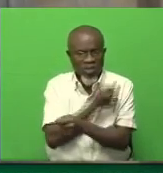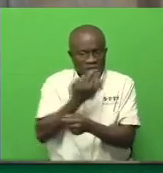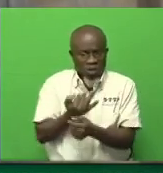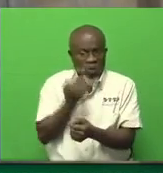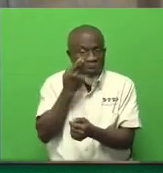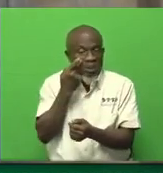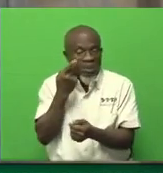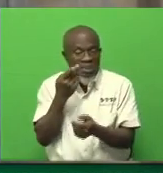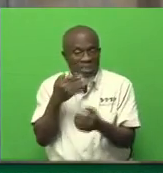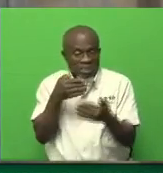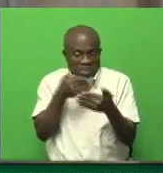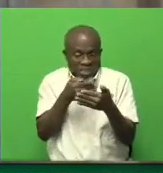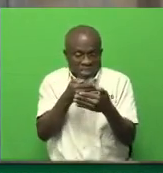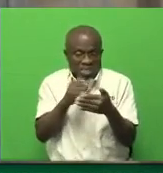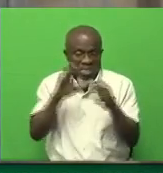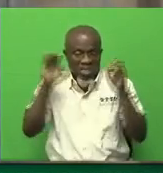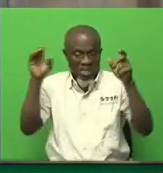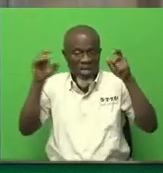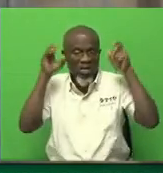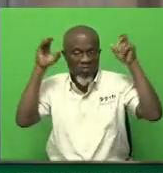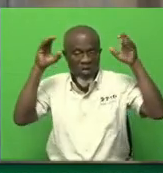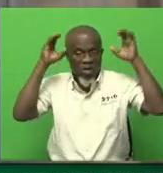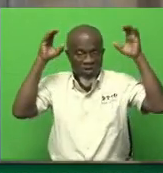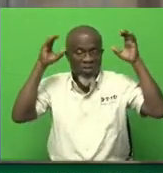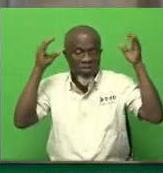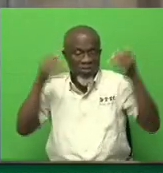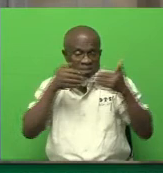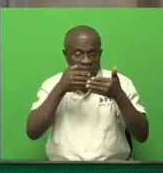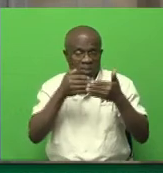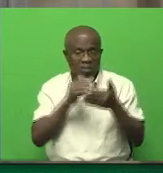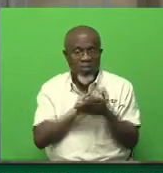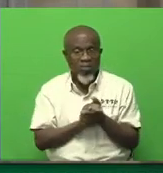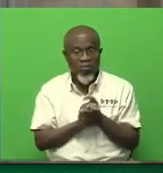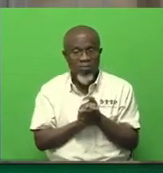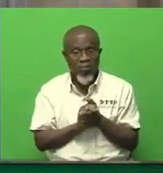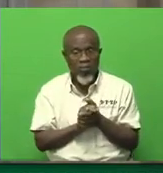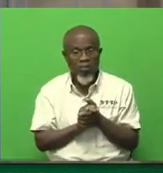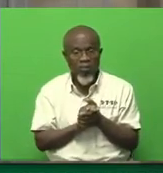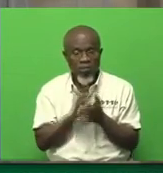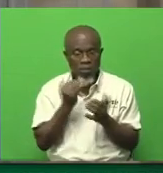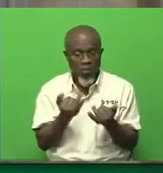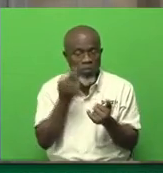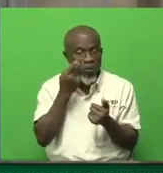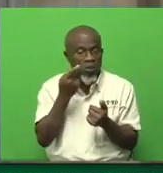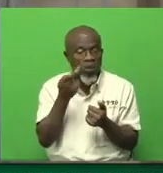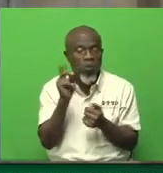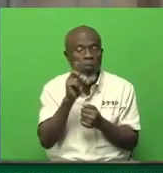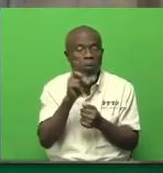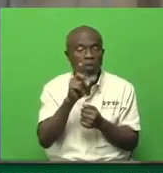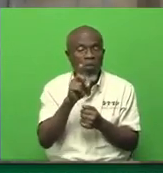64 000 cases you know across 100 countries around the world